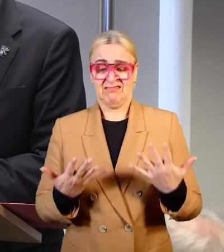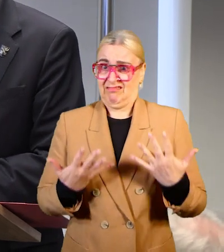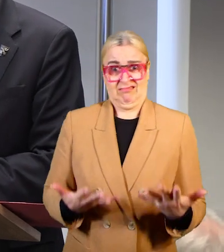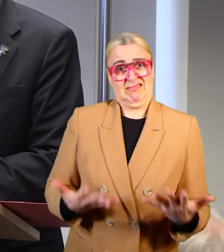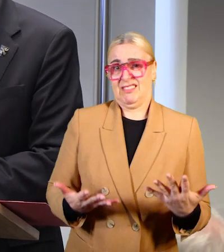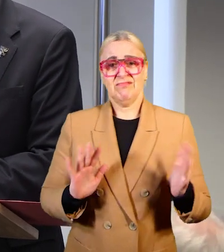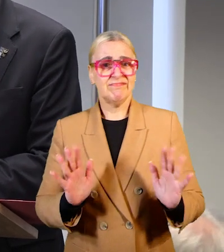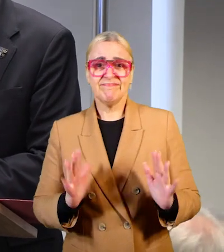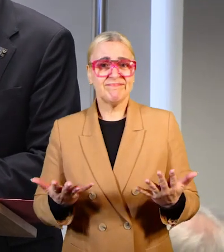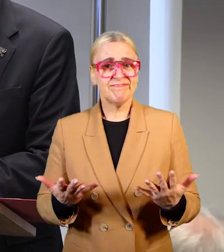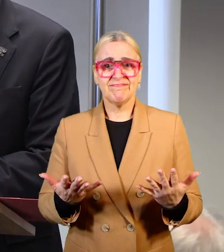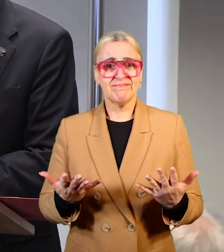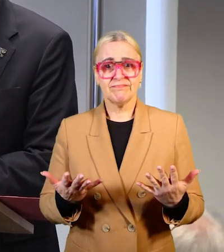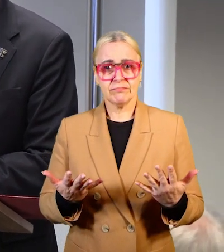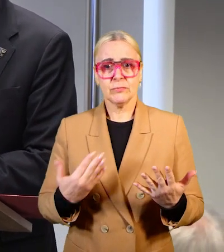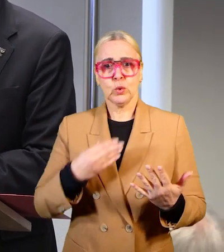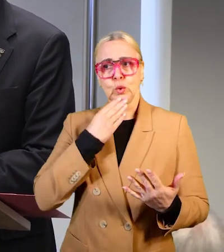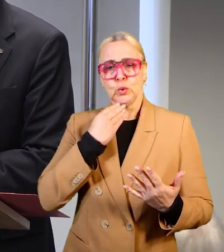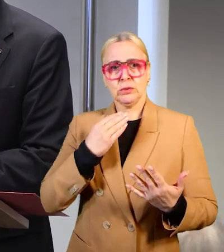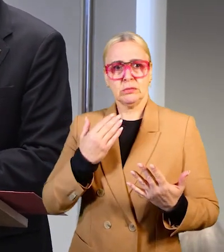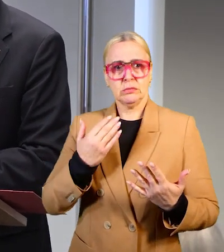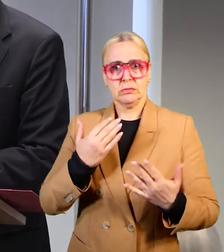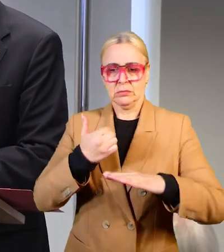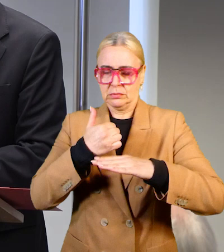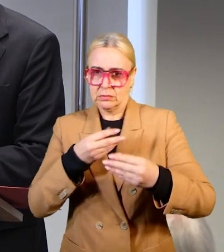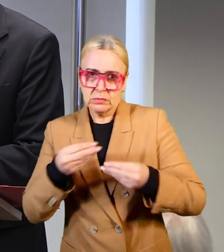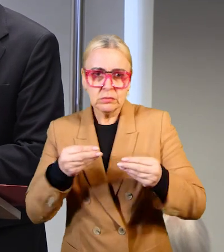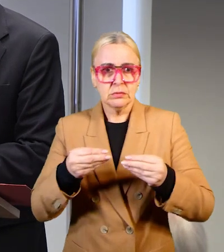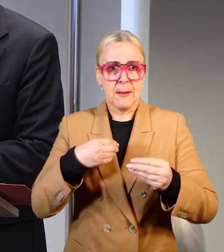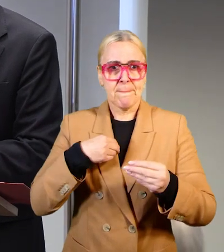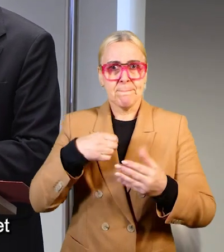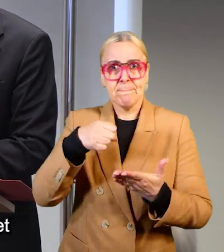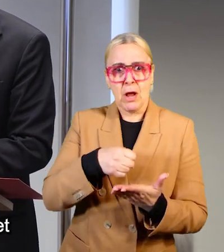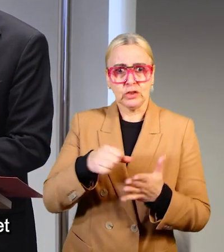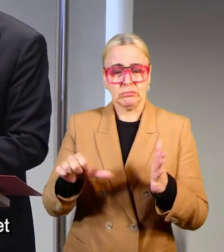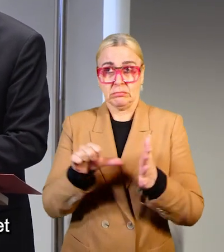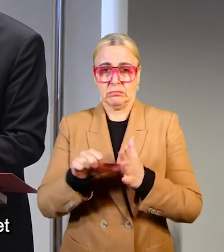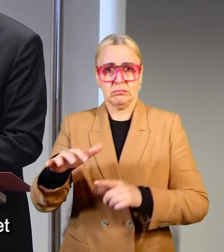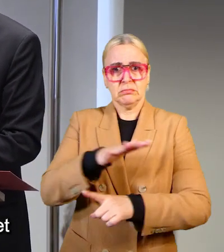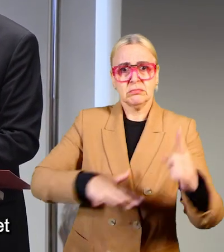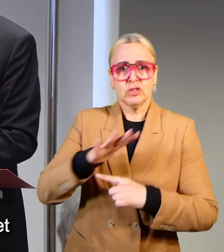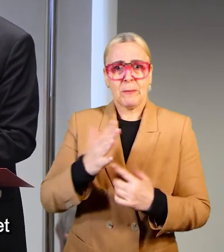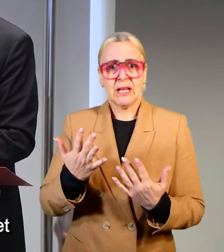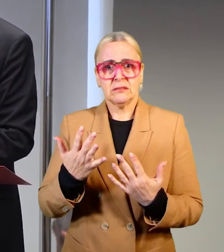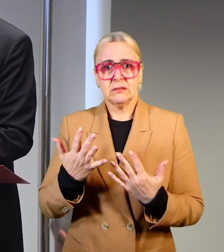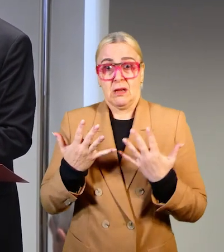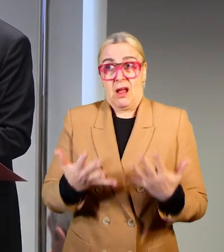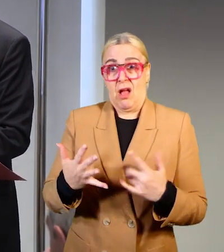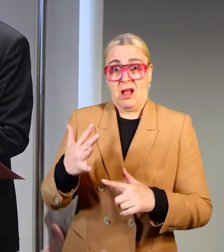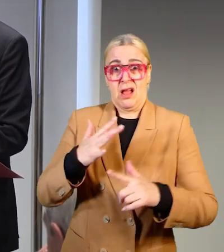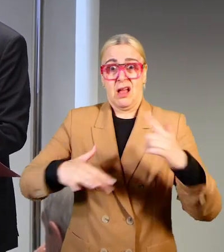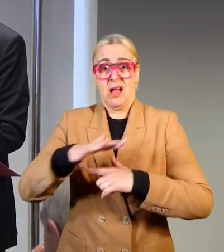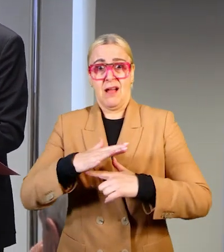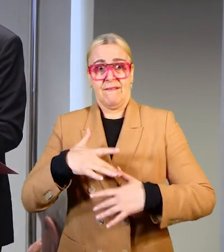in which we operate. There hasn't been, and indeed there isn't now. So, we're used to setting our budget in